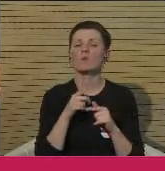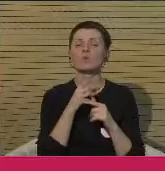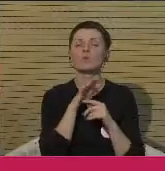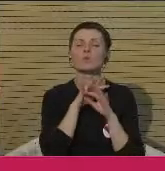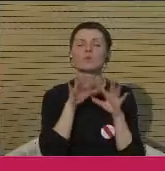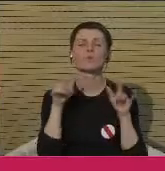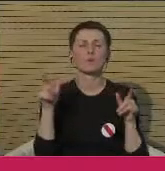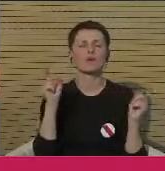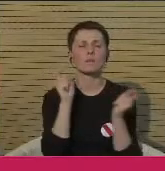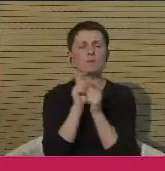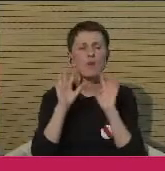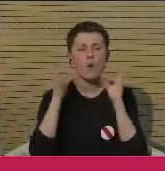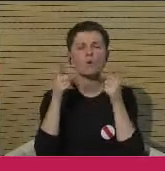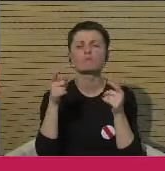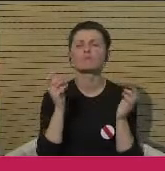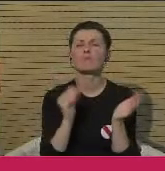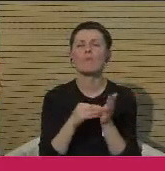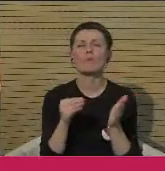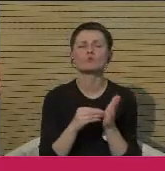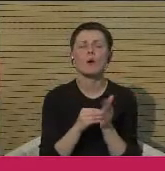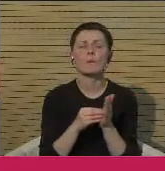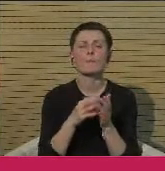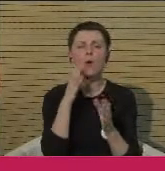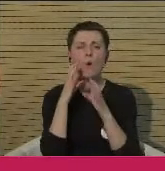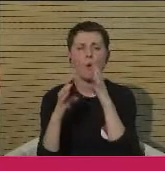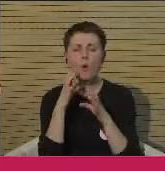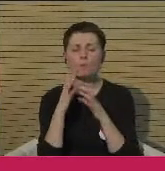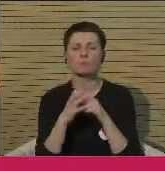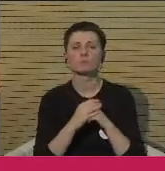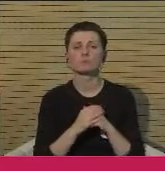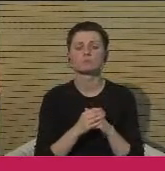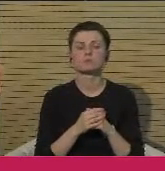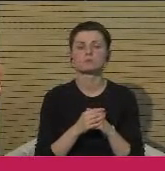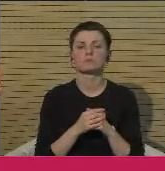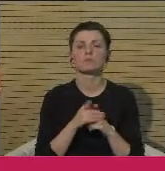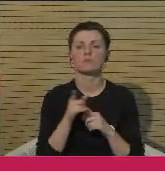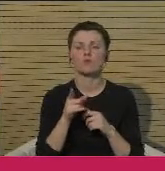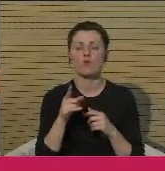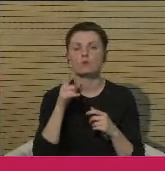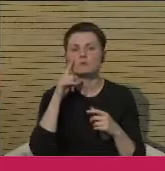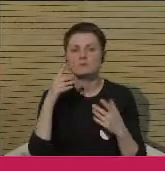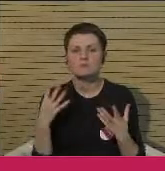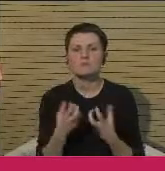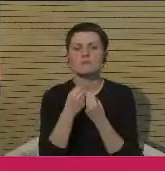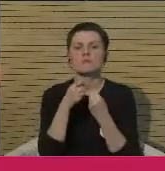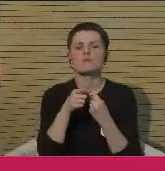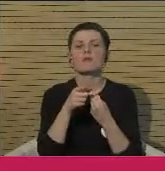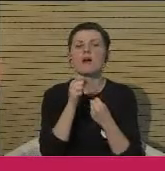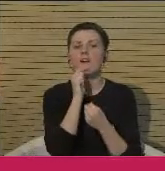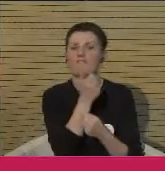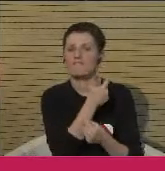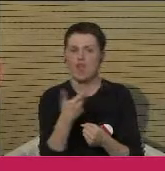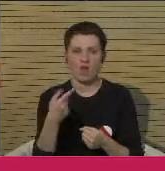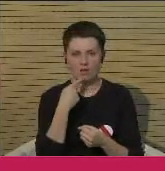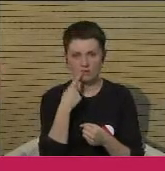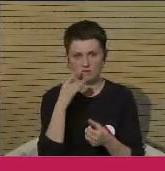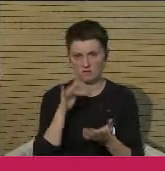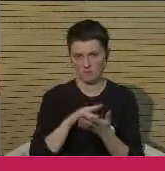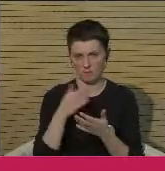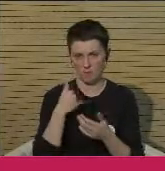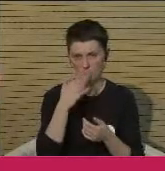I think the mass nature of these protests will really uncover